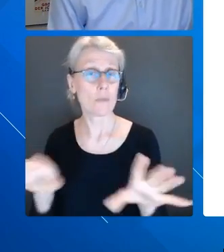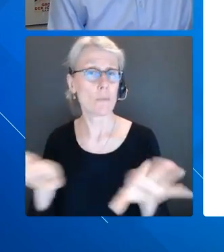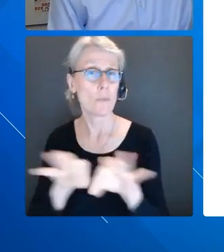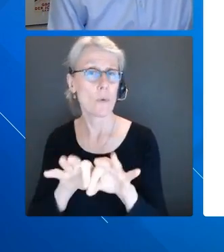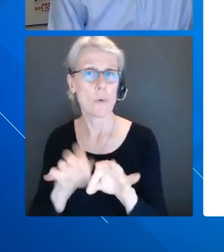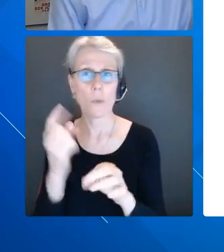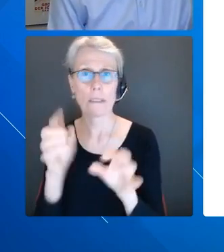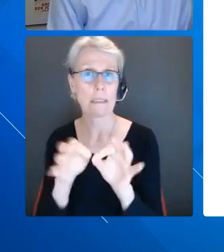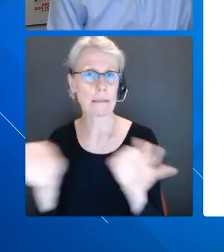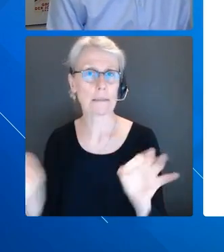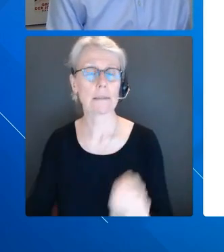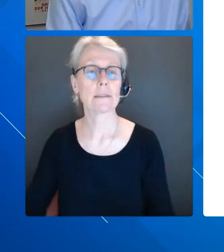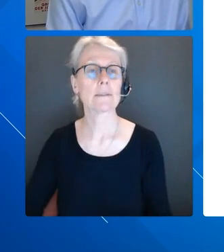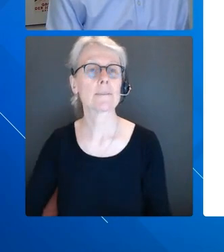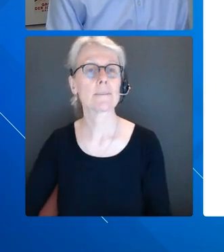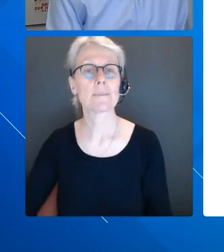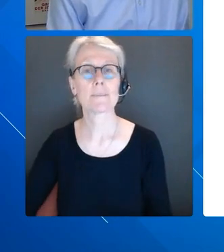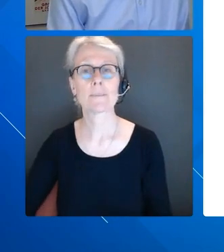sentence.